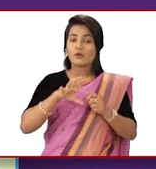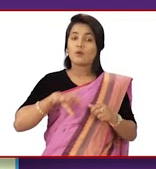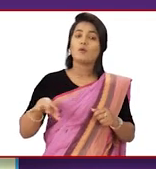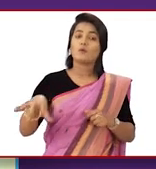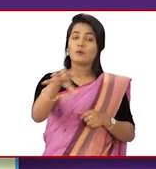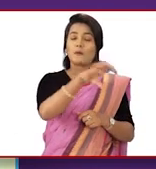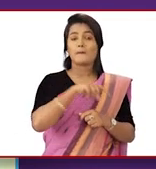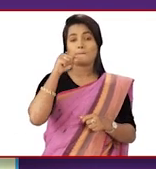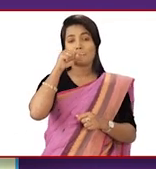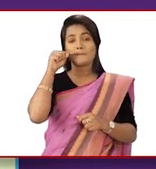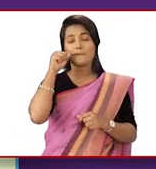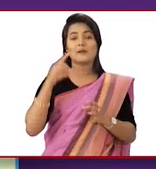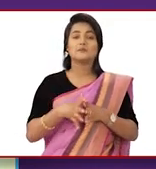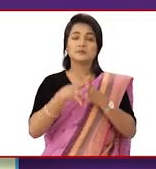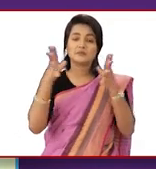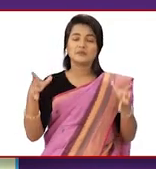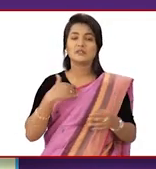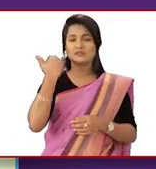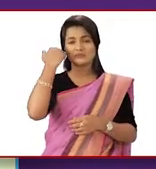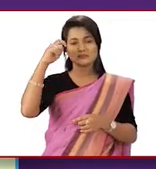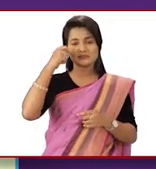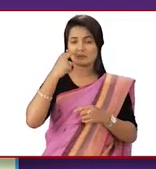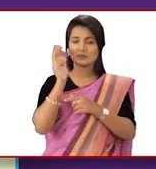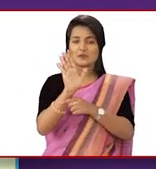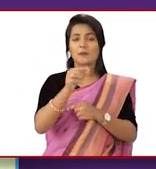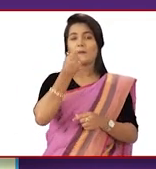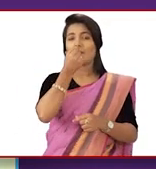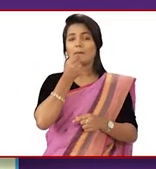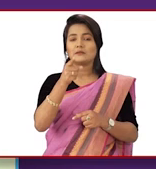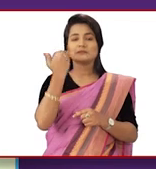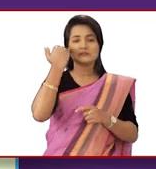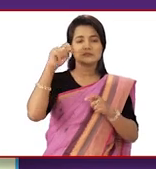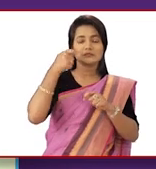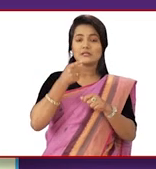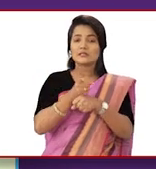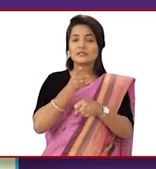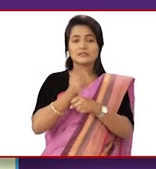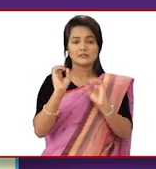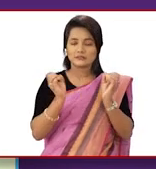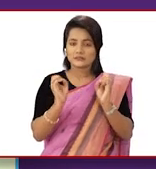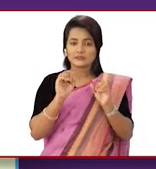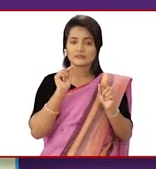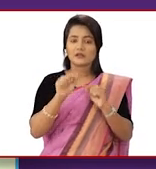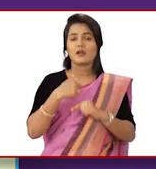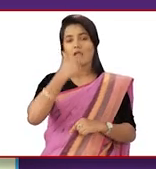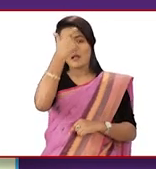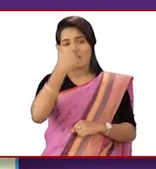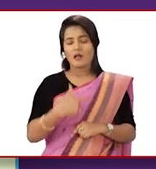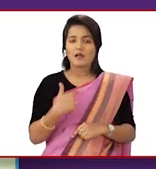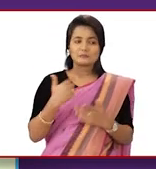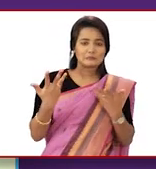male predominant. You know that in our advertising field, there's no female creative director. While I was there, I was the only one.